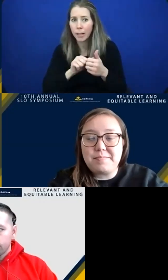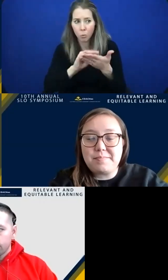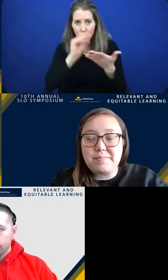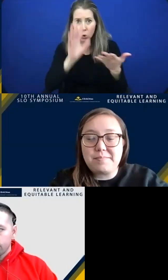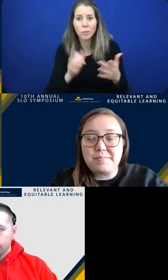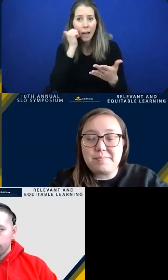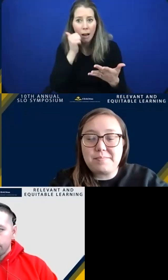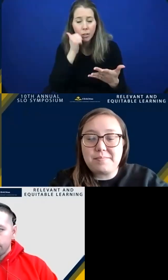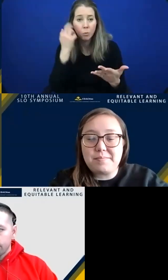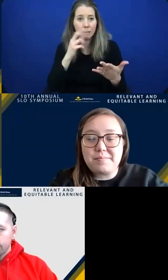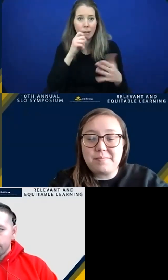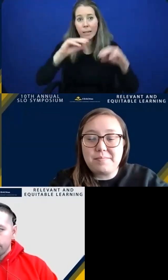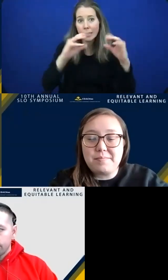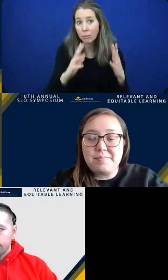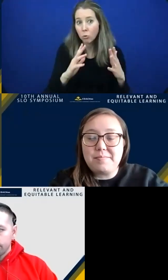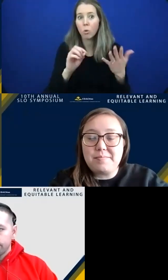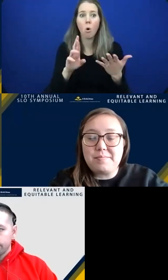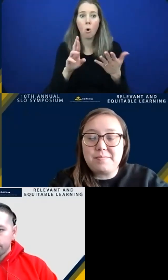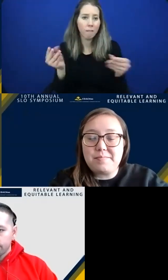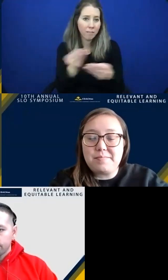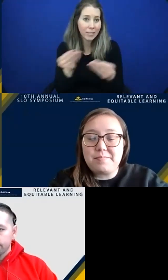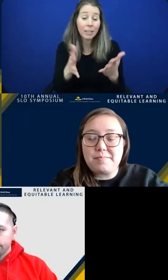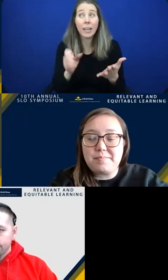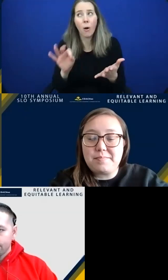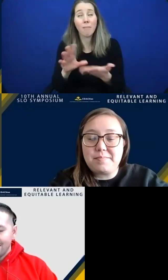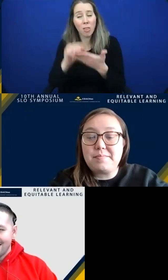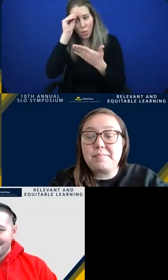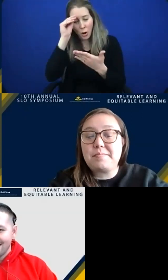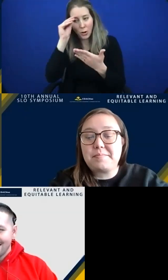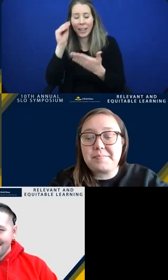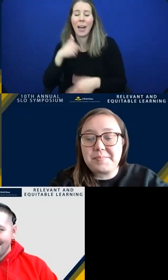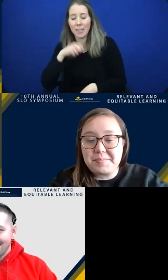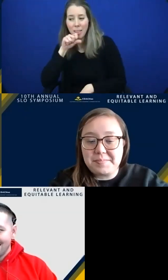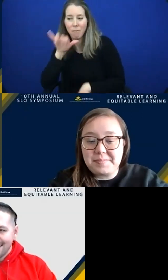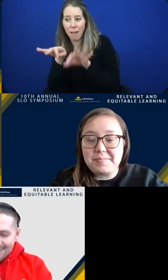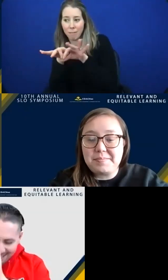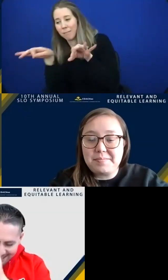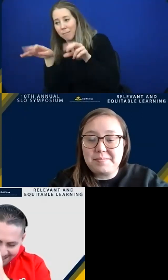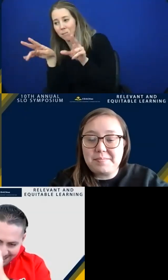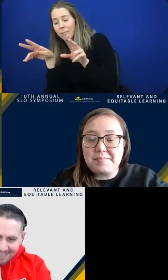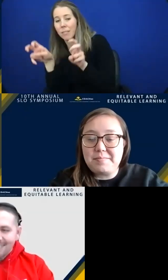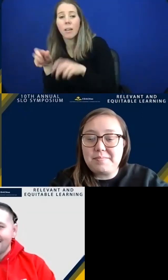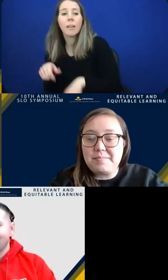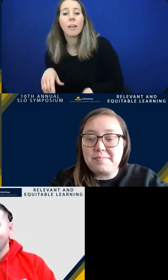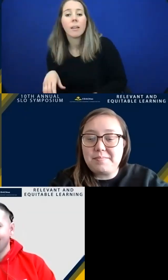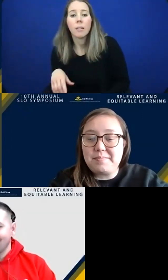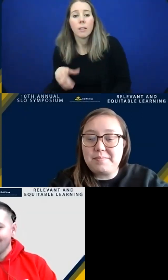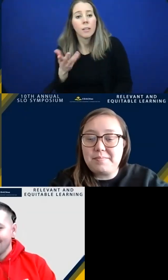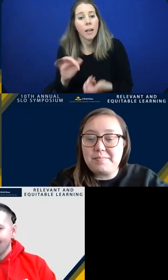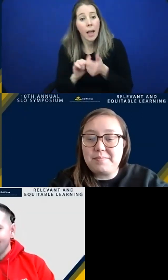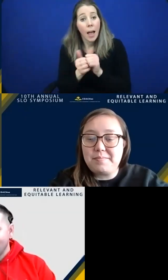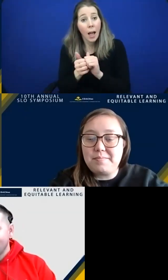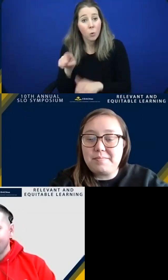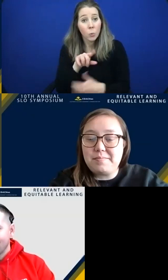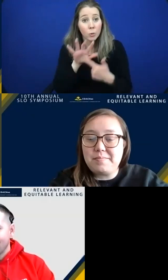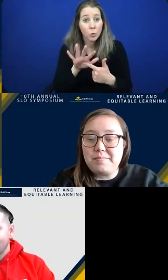as a faculty member or a facilitator of learning? I love that, right? You know, can you